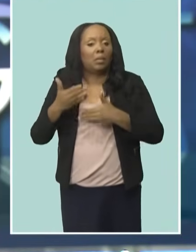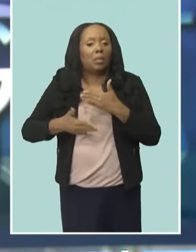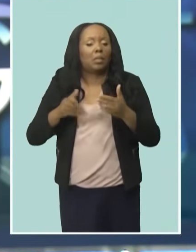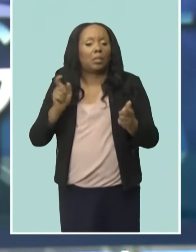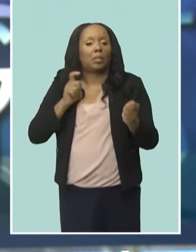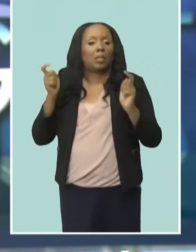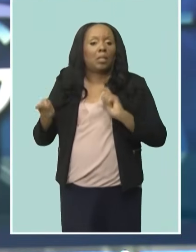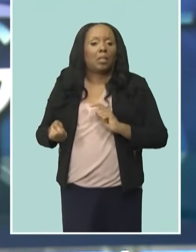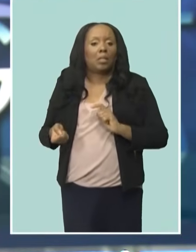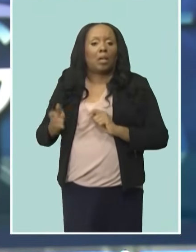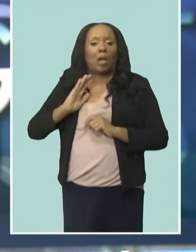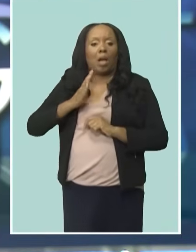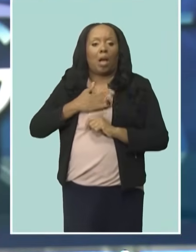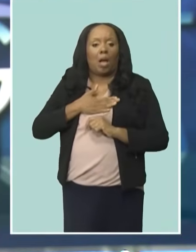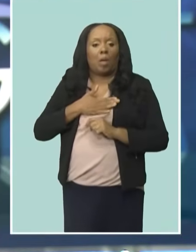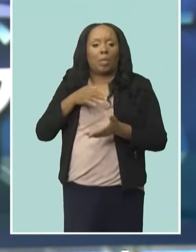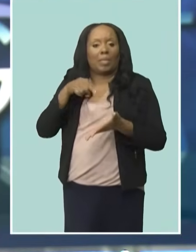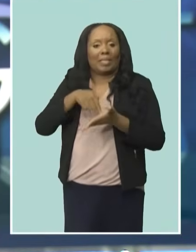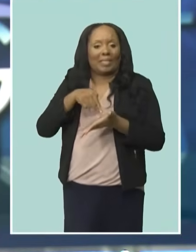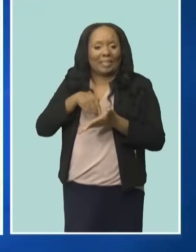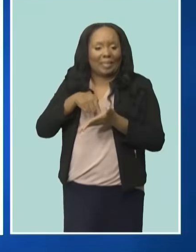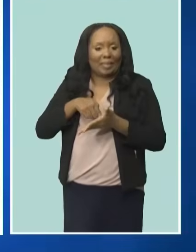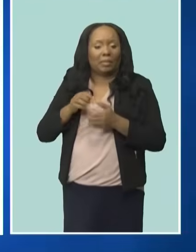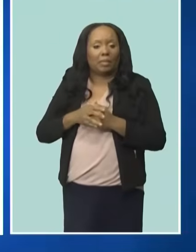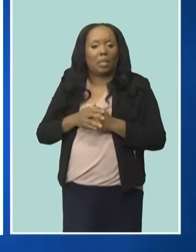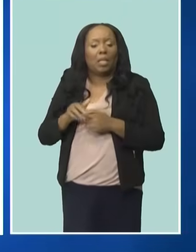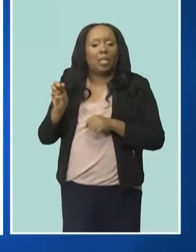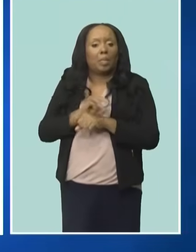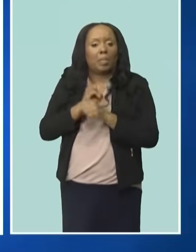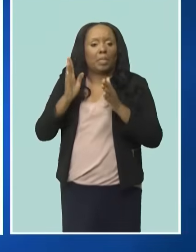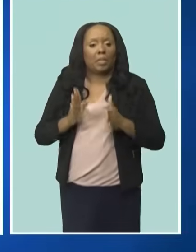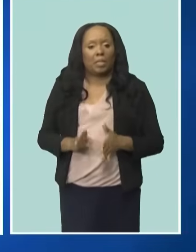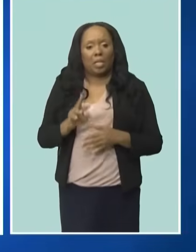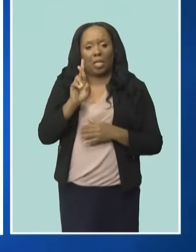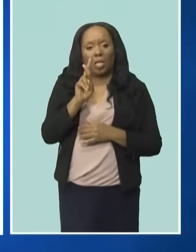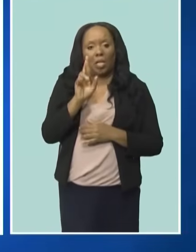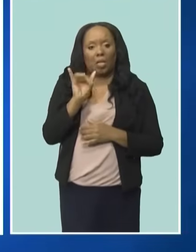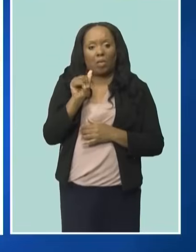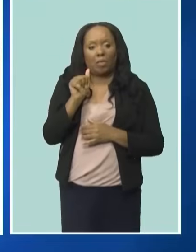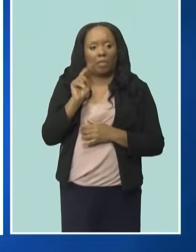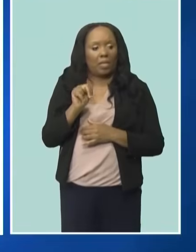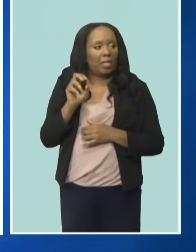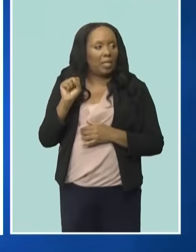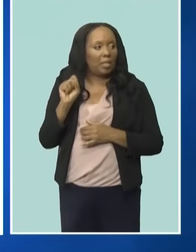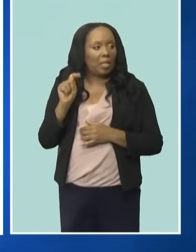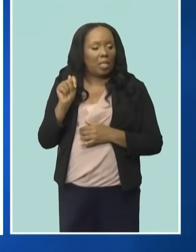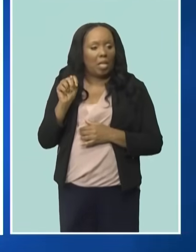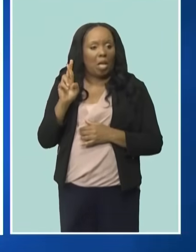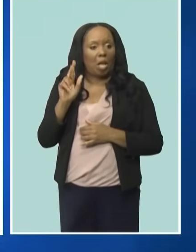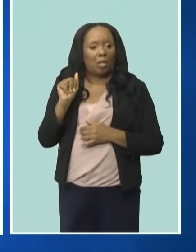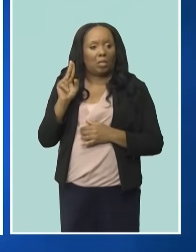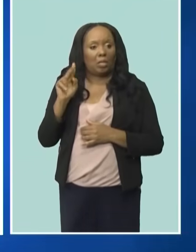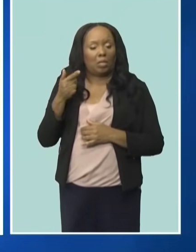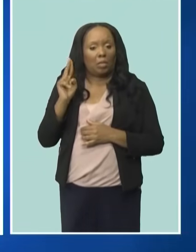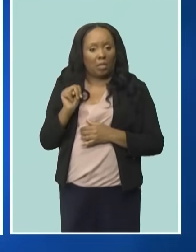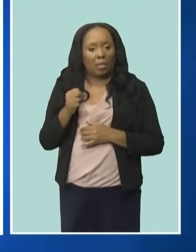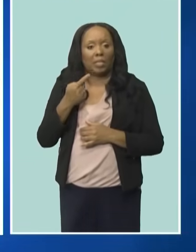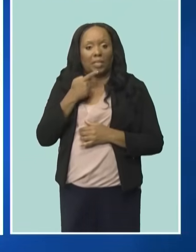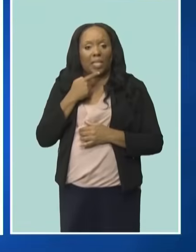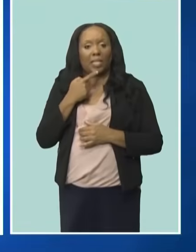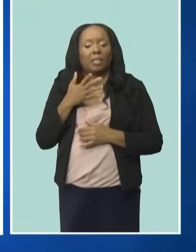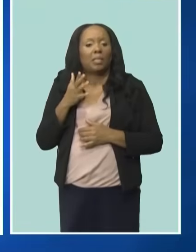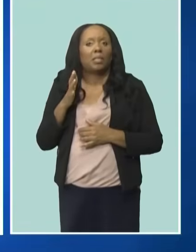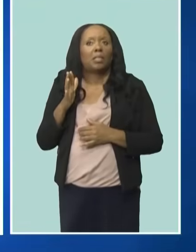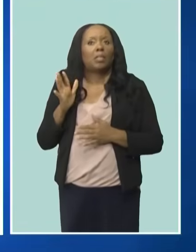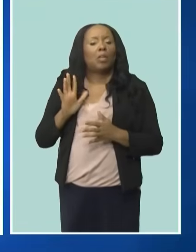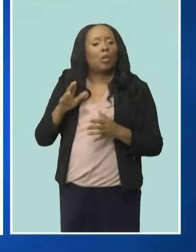transform the country's debt market. That's according to Minister in the Ministry of Finance, Ryan Strawn. He says this means the average